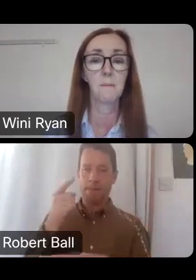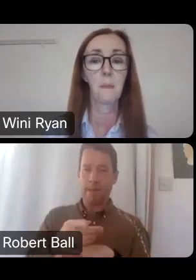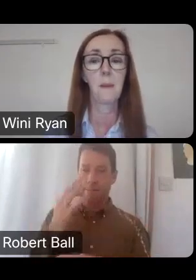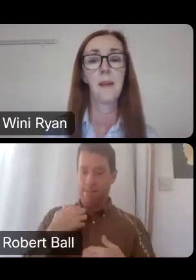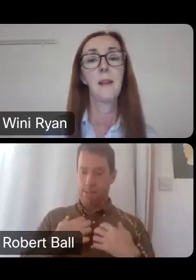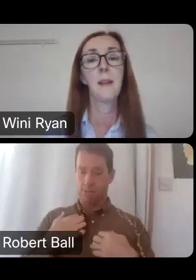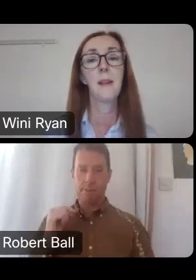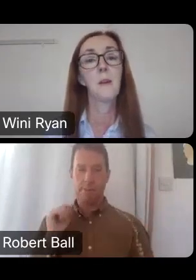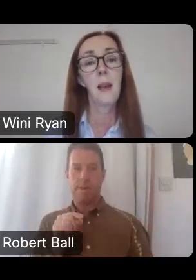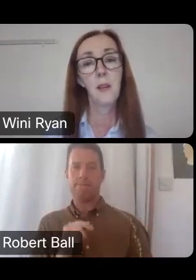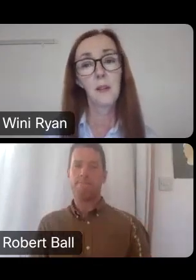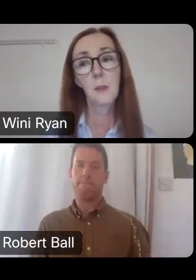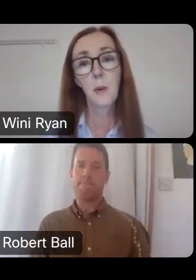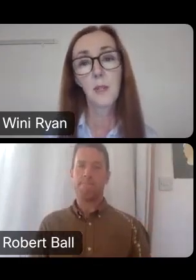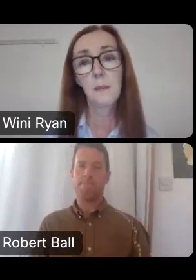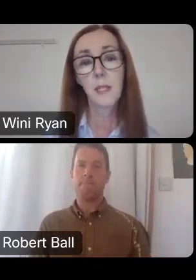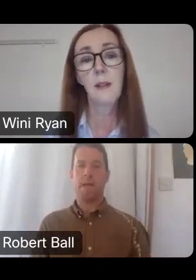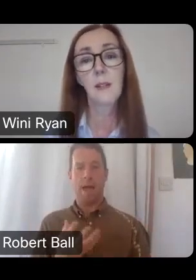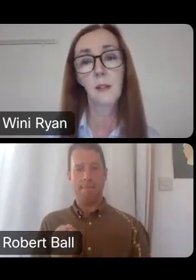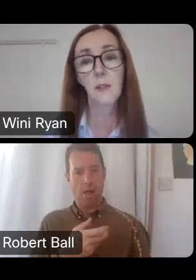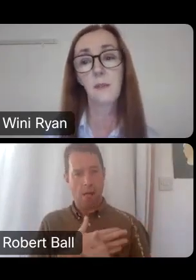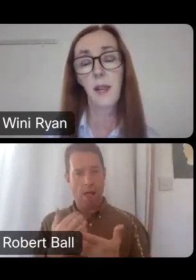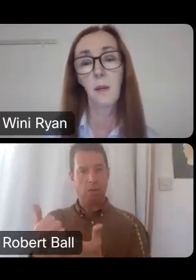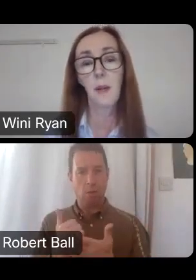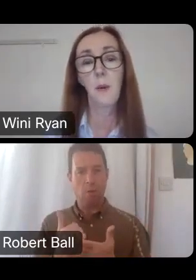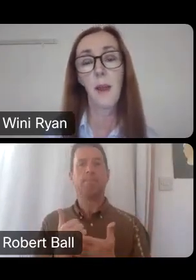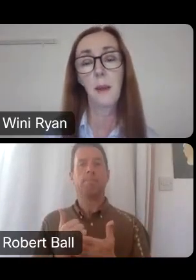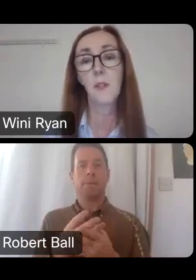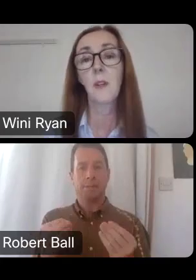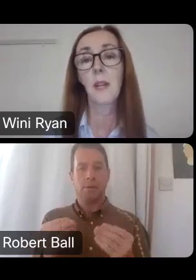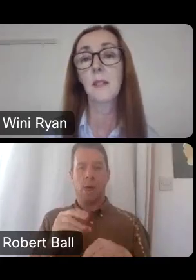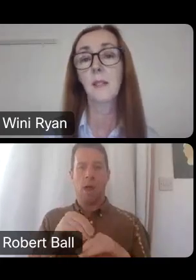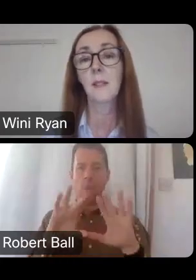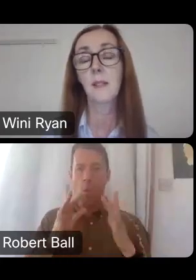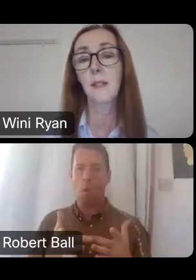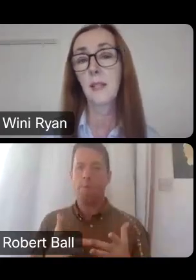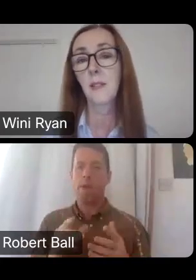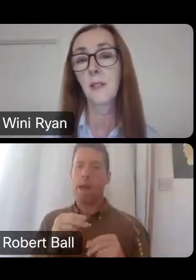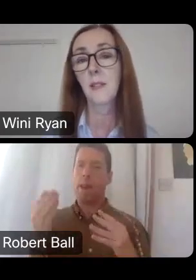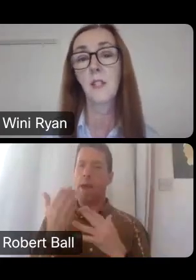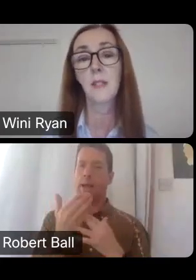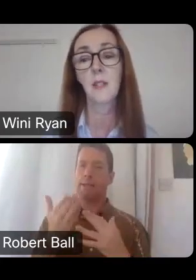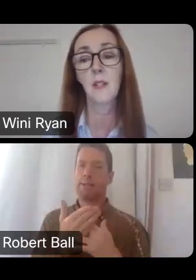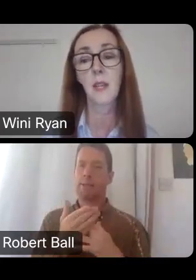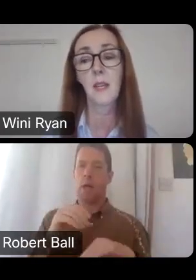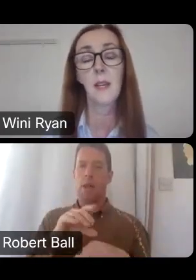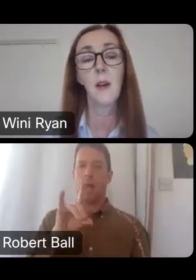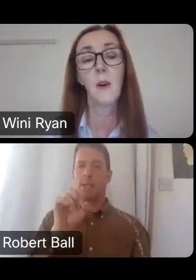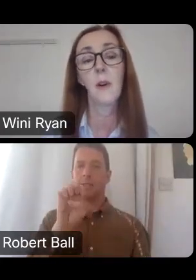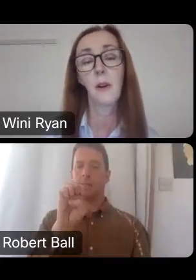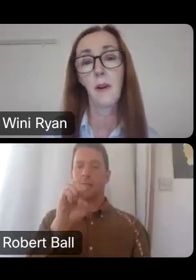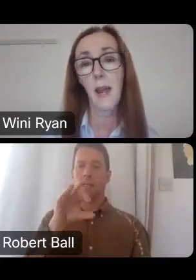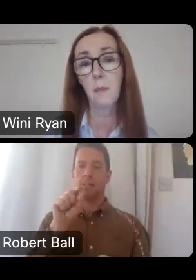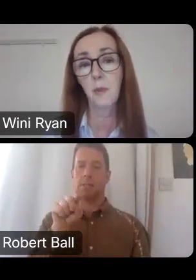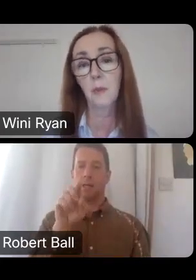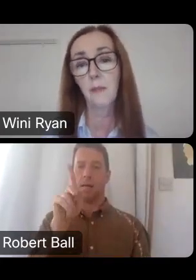in. We have a lot of supporting materials also available on the web, so you can access these on hse.ie or on